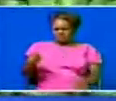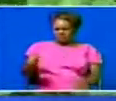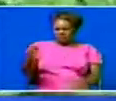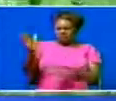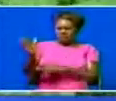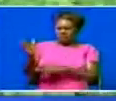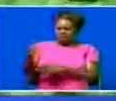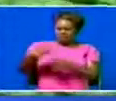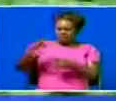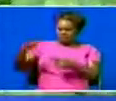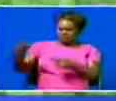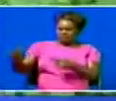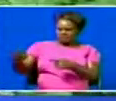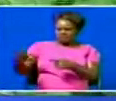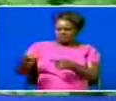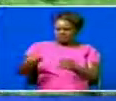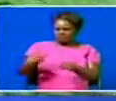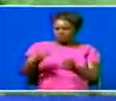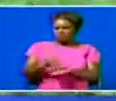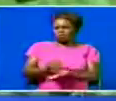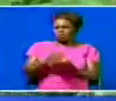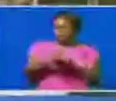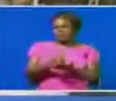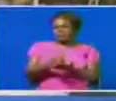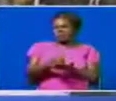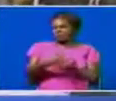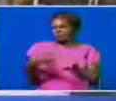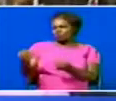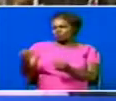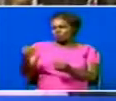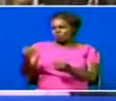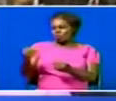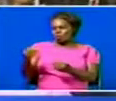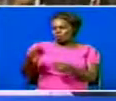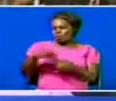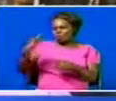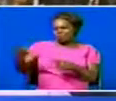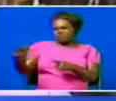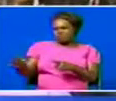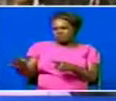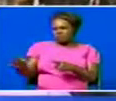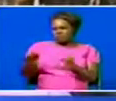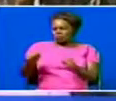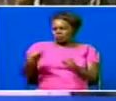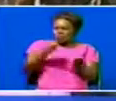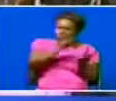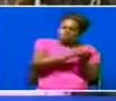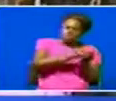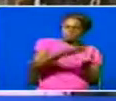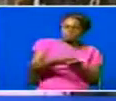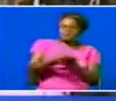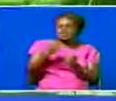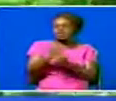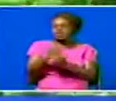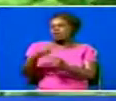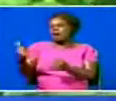mboga, wenda itatupunguza ile gharama ya kuenda sokoni kununua pesa zenye tulikuwa tunanunulia mboga angalau tunaweza fanyia kazi